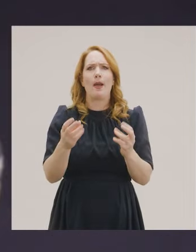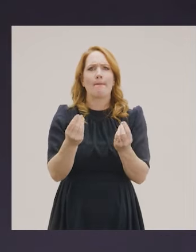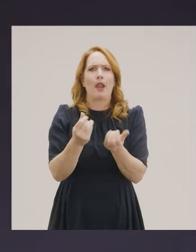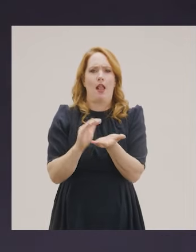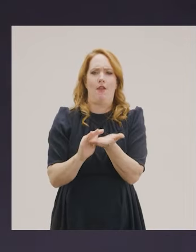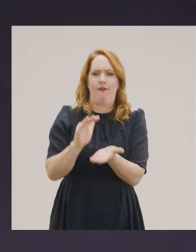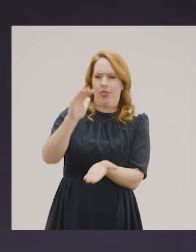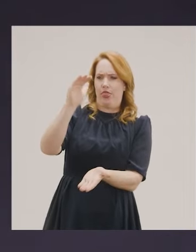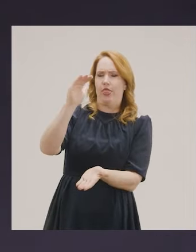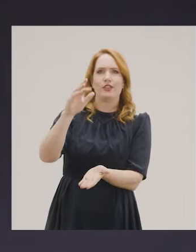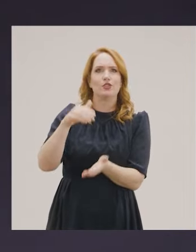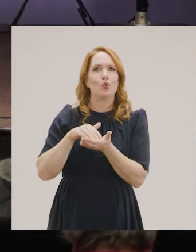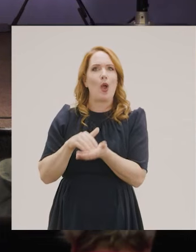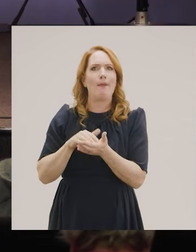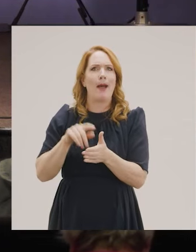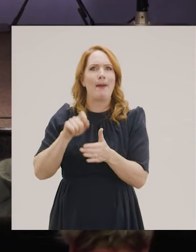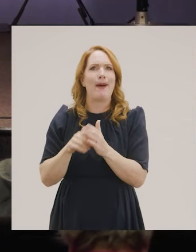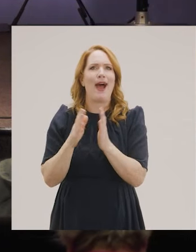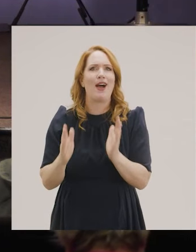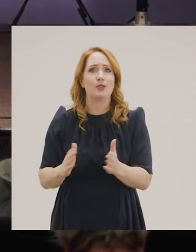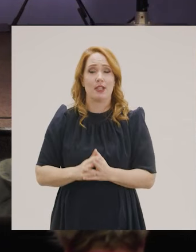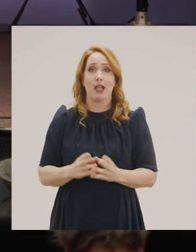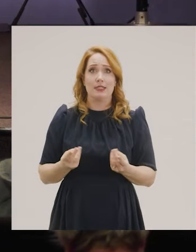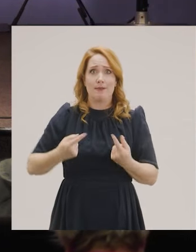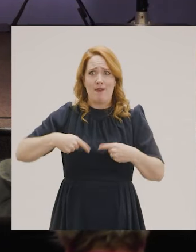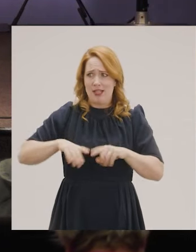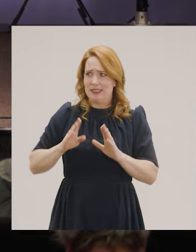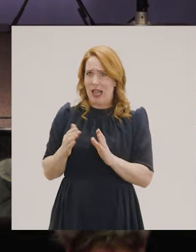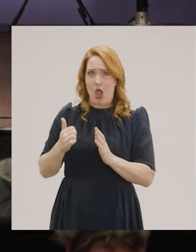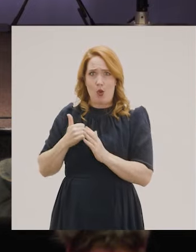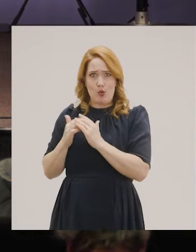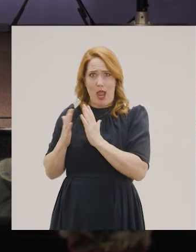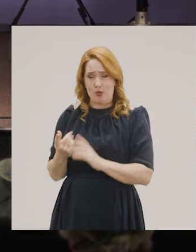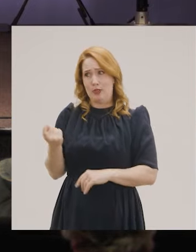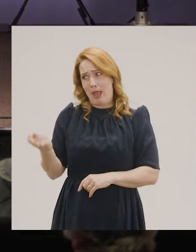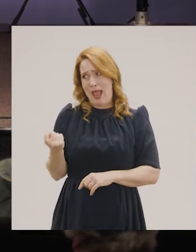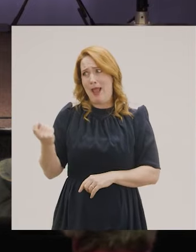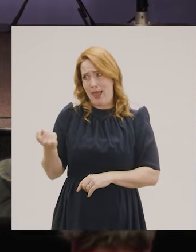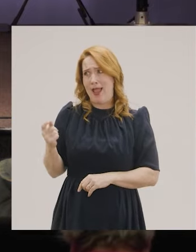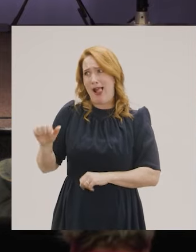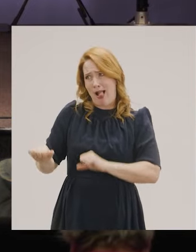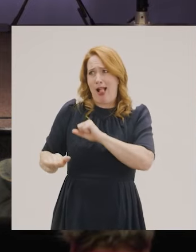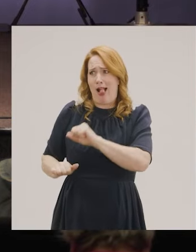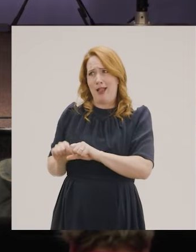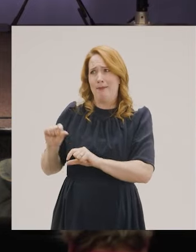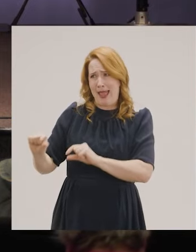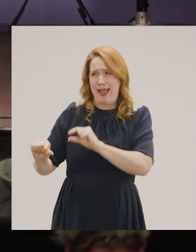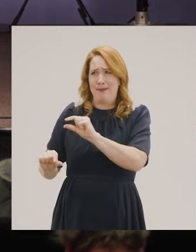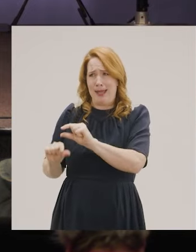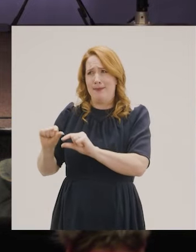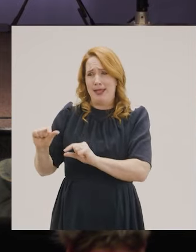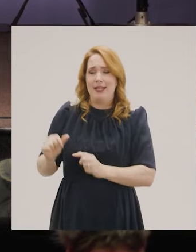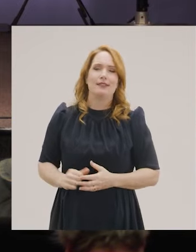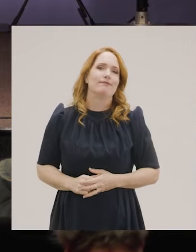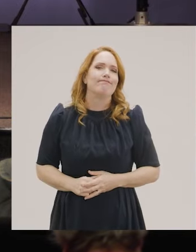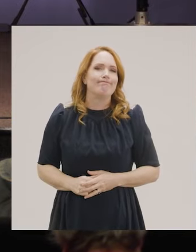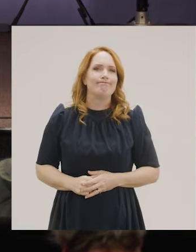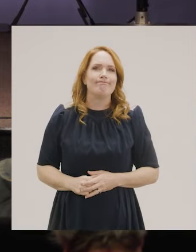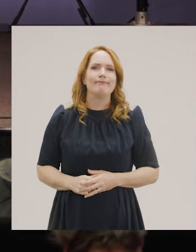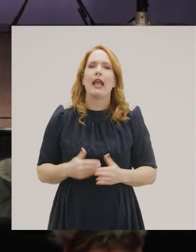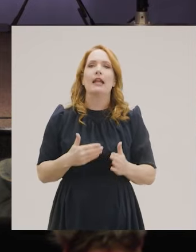to buy another person a house or even help buy another person a house. Some of us are paying off our own mortgages, you know, and we're struggling with that. But it's not